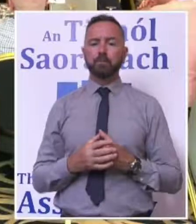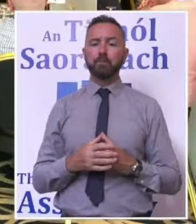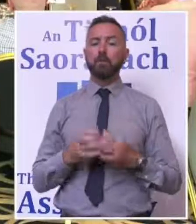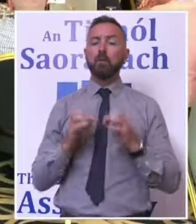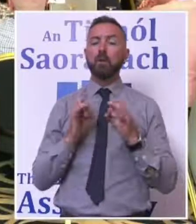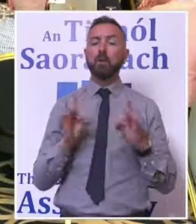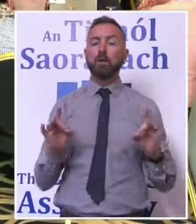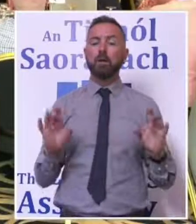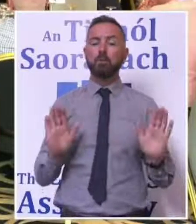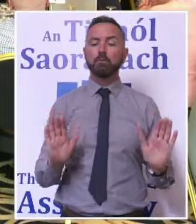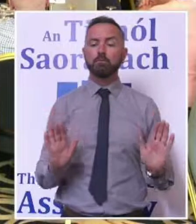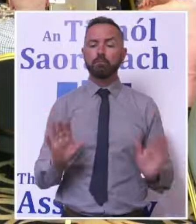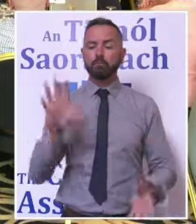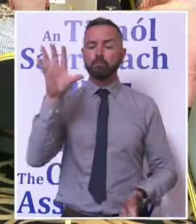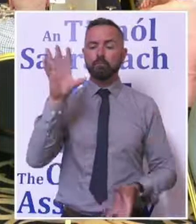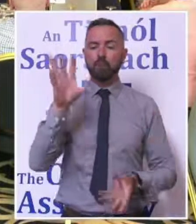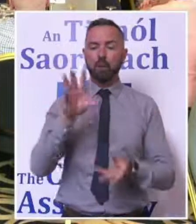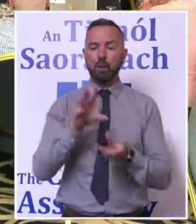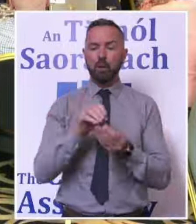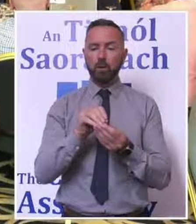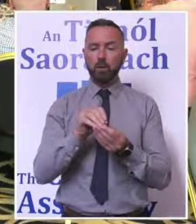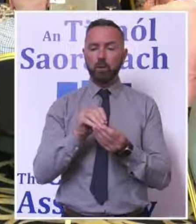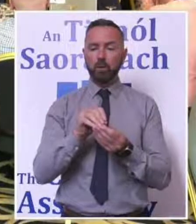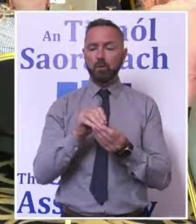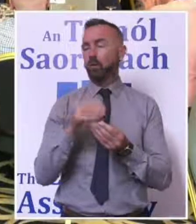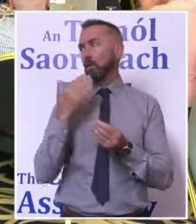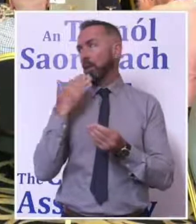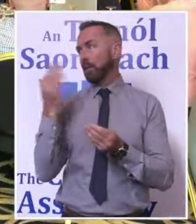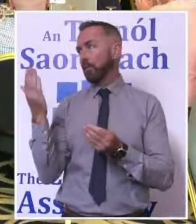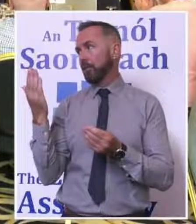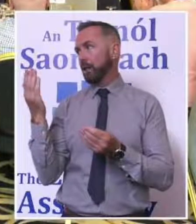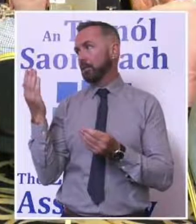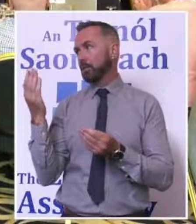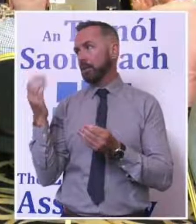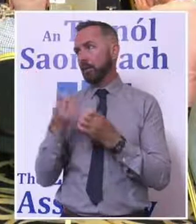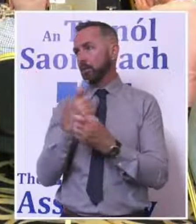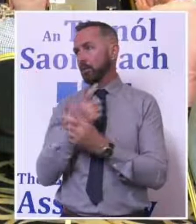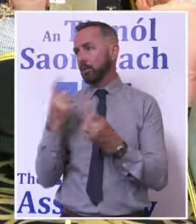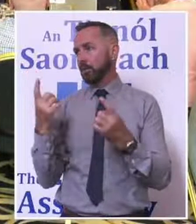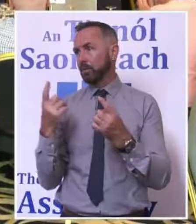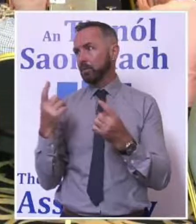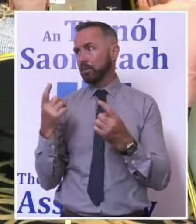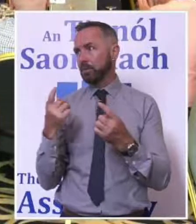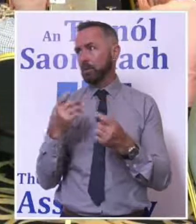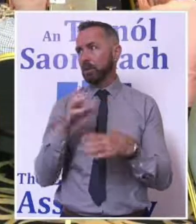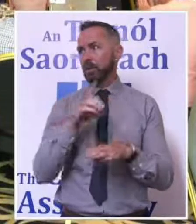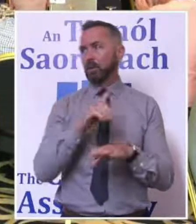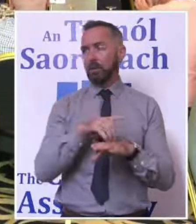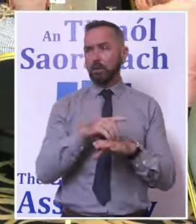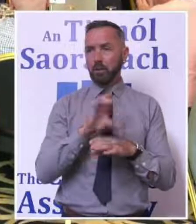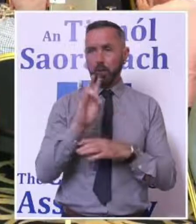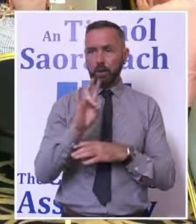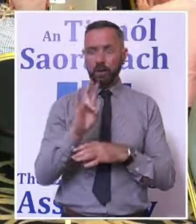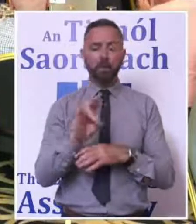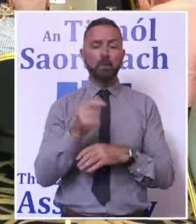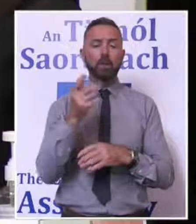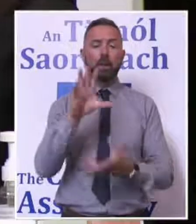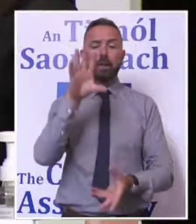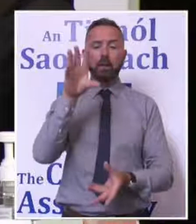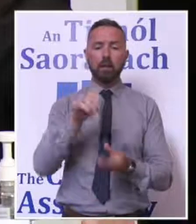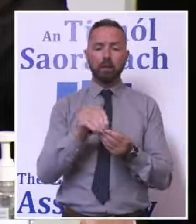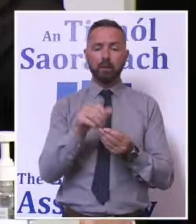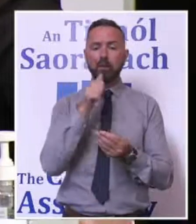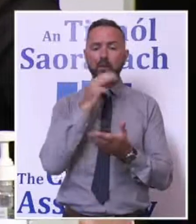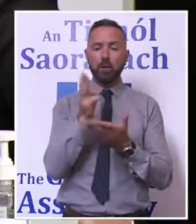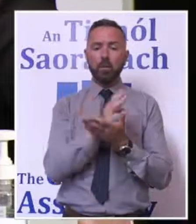Okay, well, that concludes thanks for that, Dr. Quilliman. That concludes the